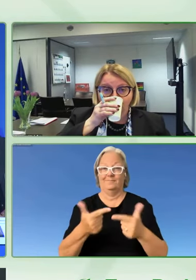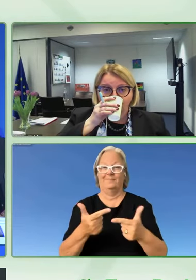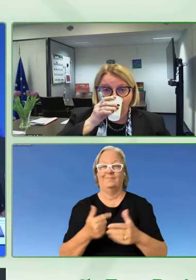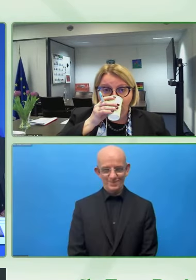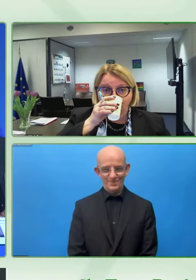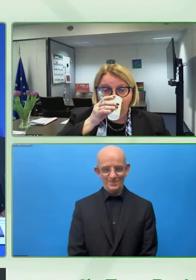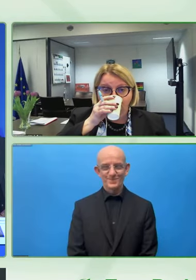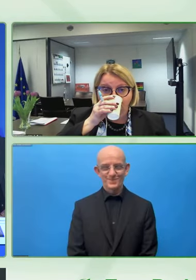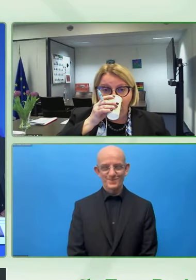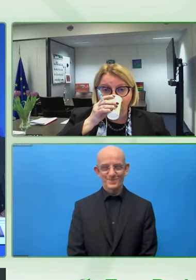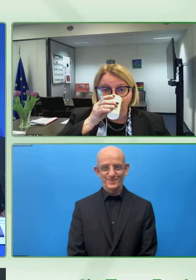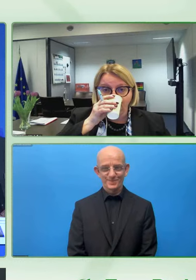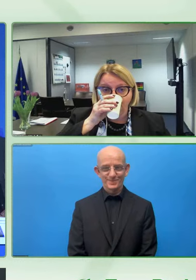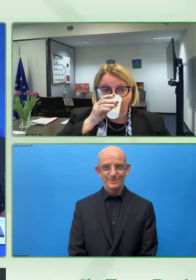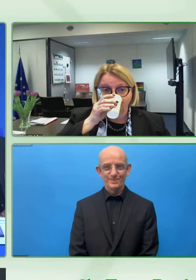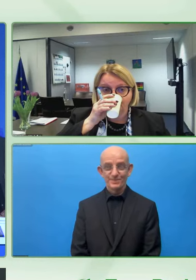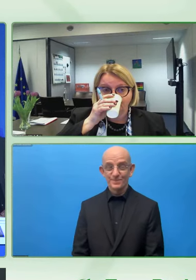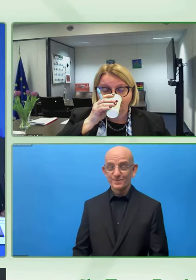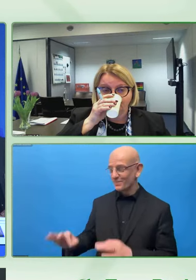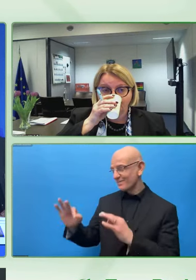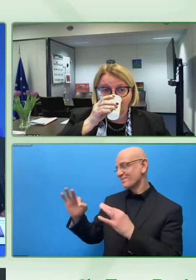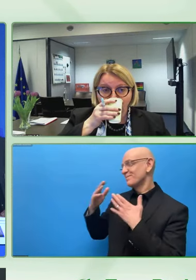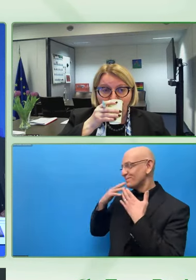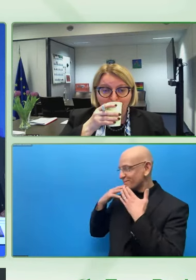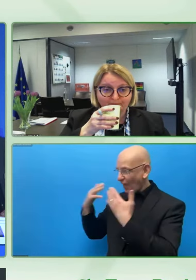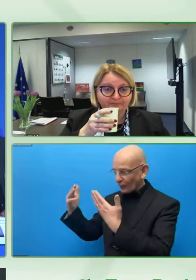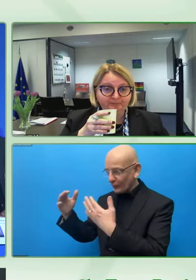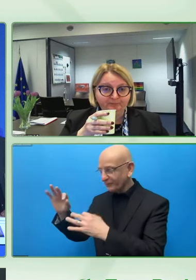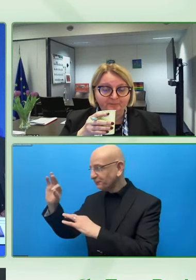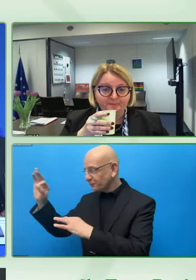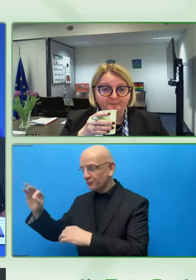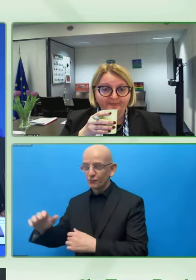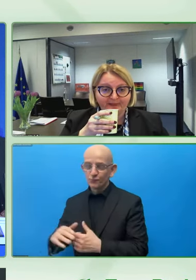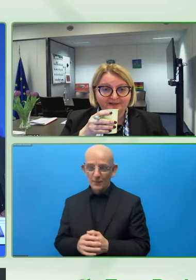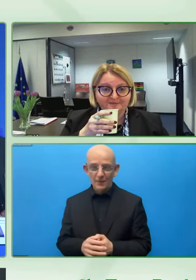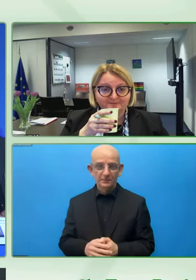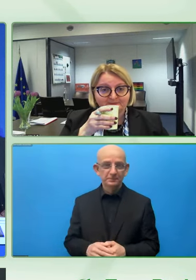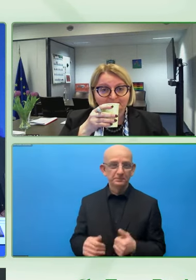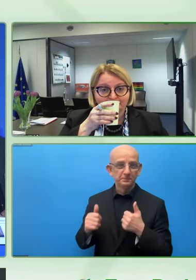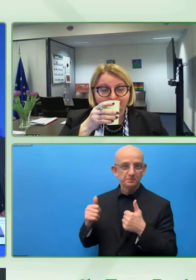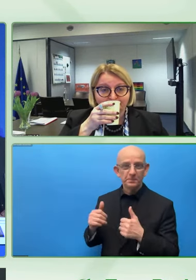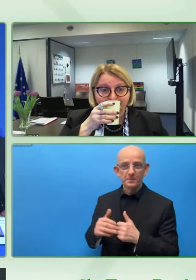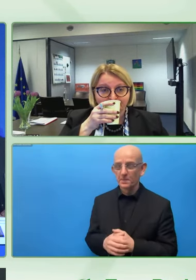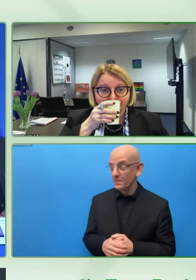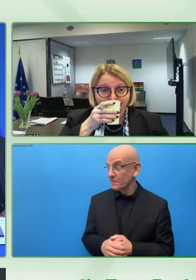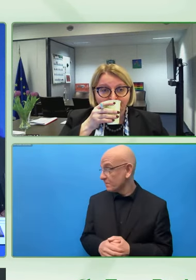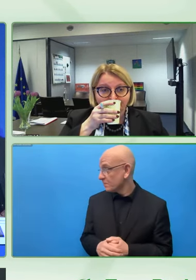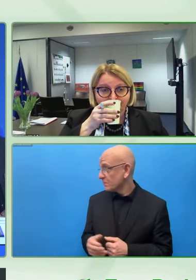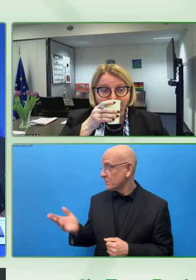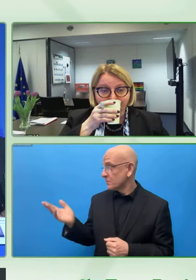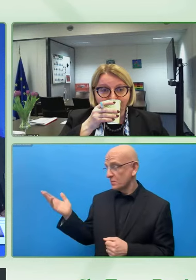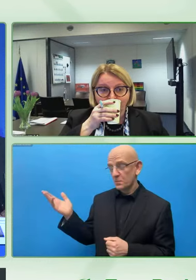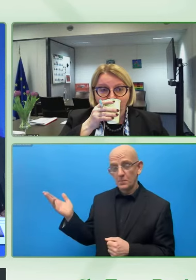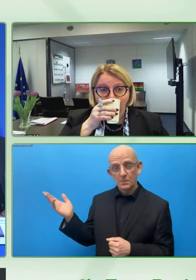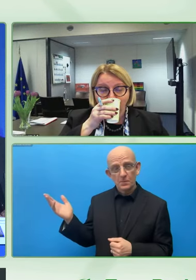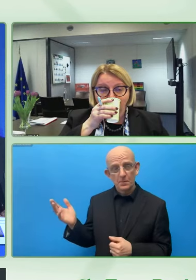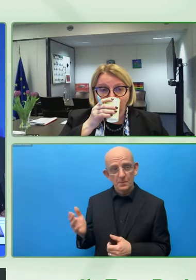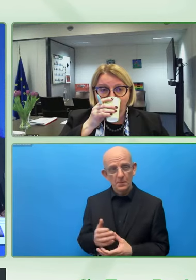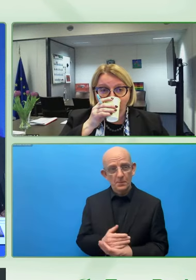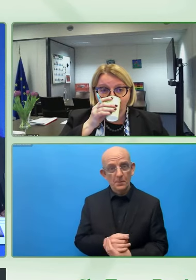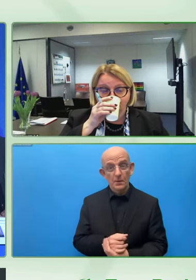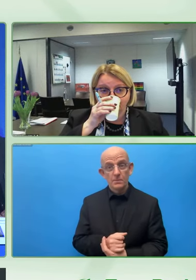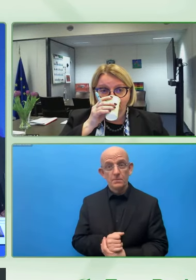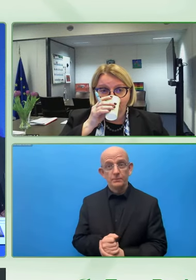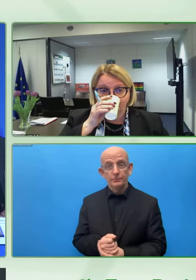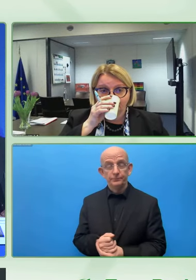I would like to come back to the discourses when it comes to legislation, and I would like to ask Sachin